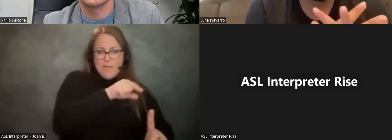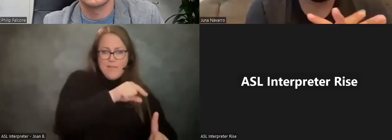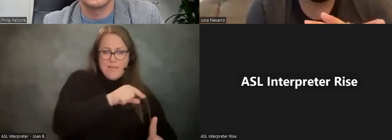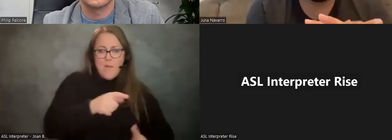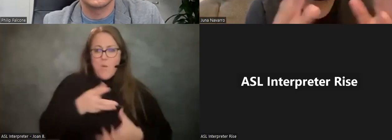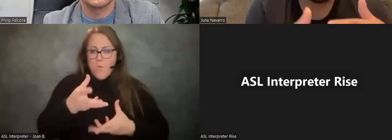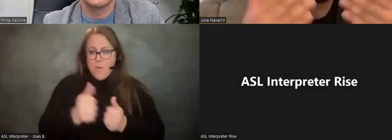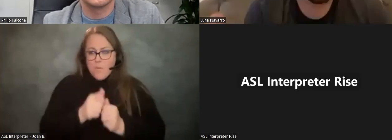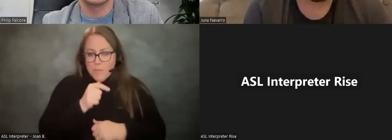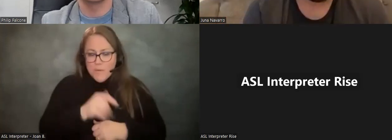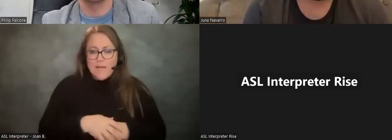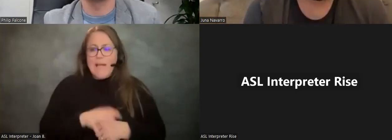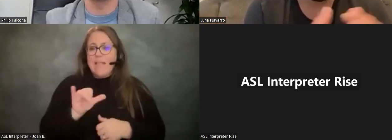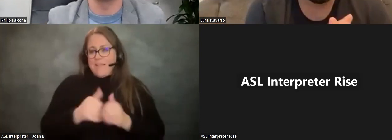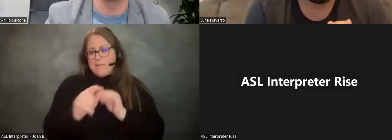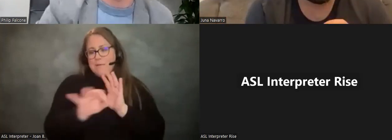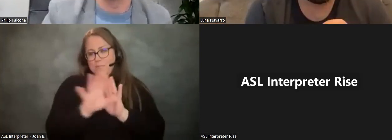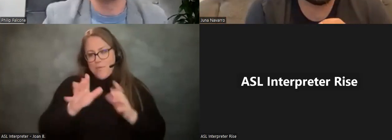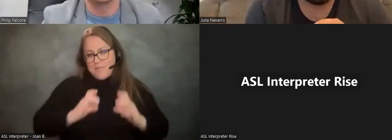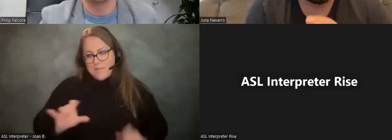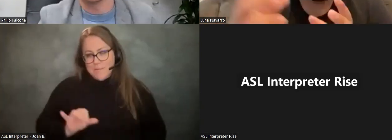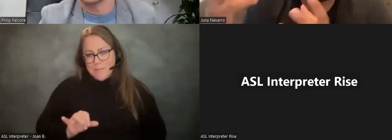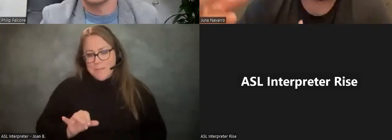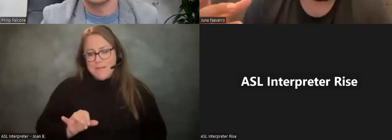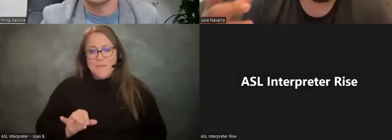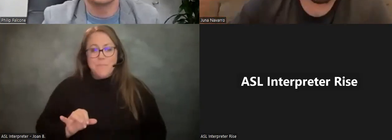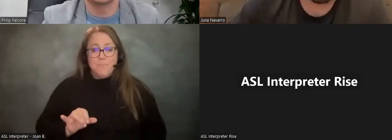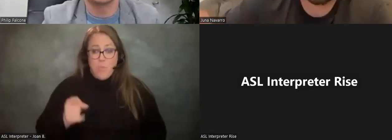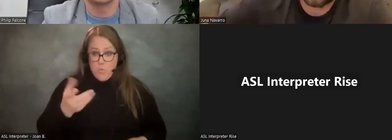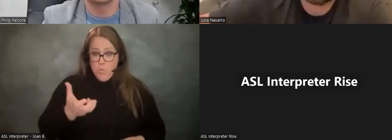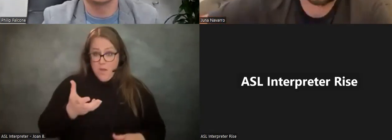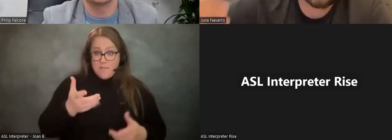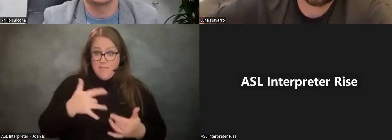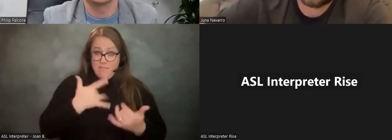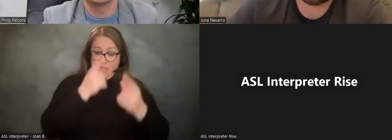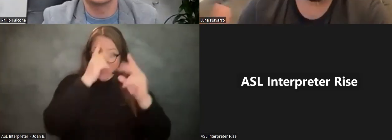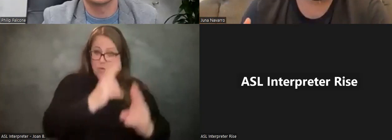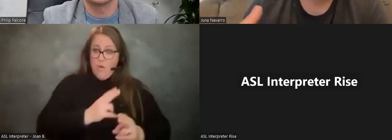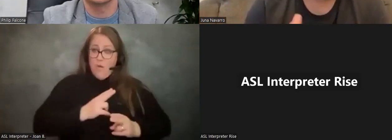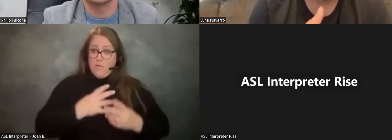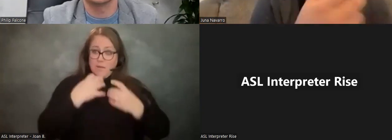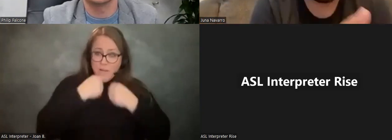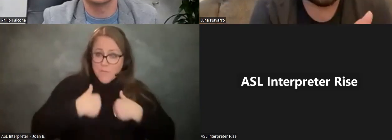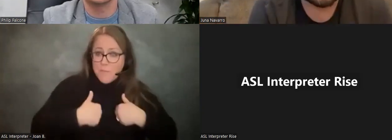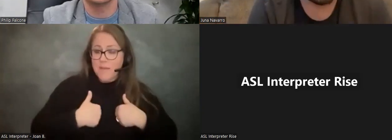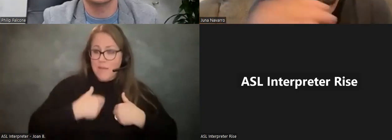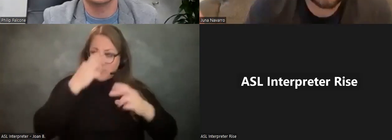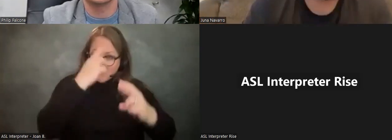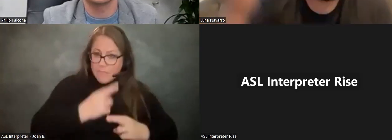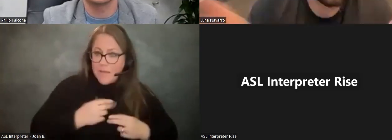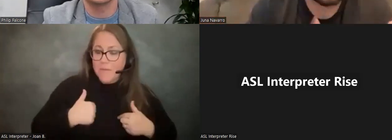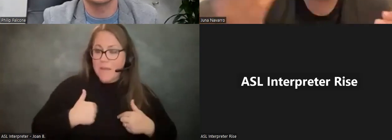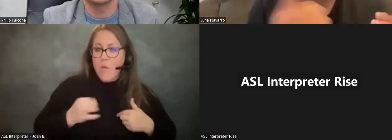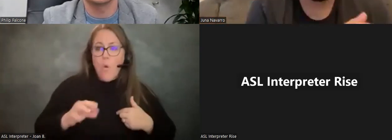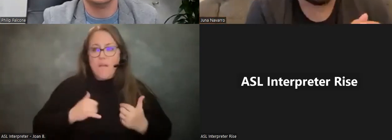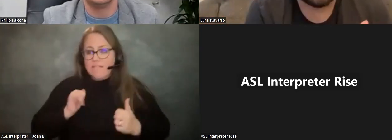with. And that's how you choose your clients as well. Do you want to be in a place where you're honored, respected, and you're cared for? Or do you want to be in a place where you're just